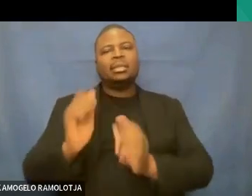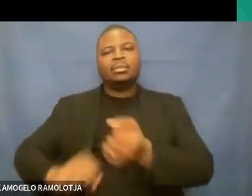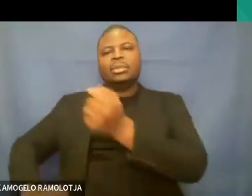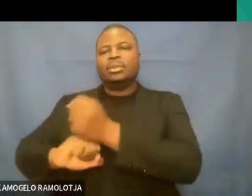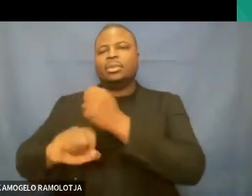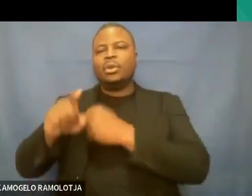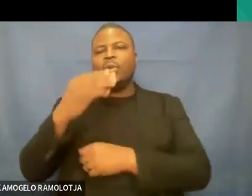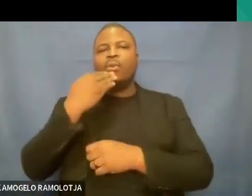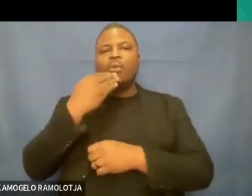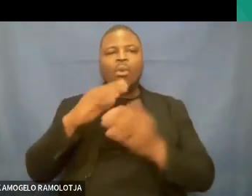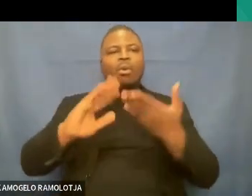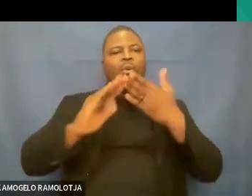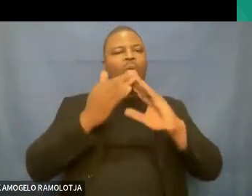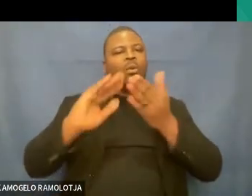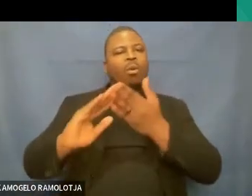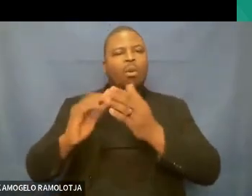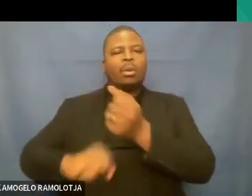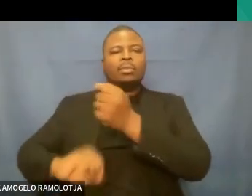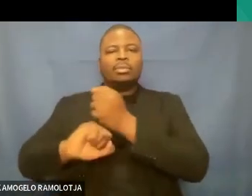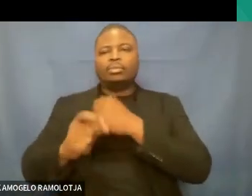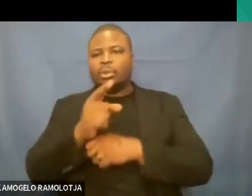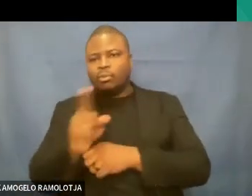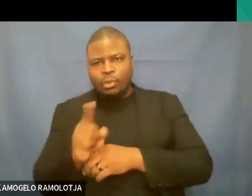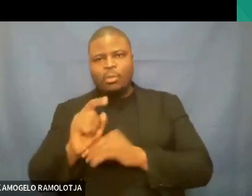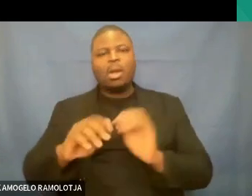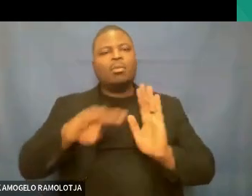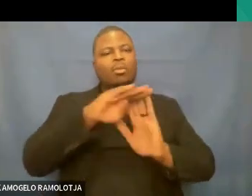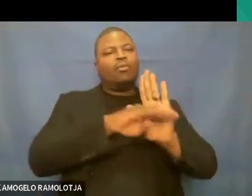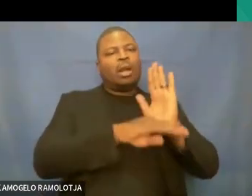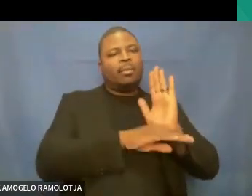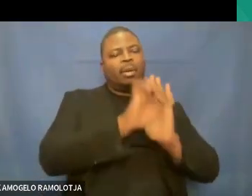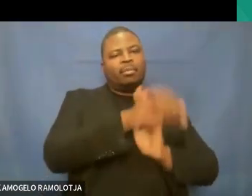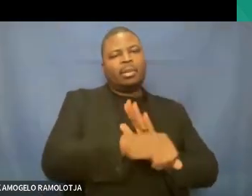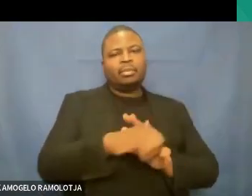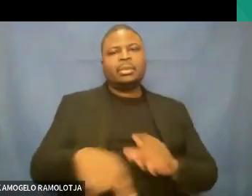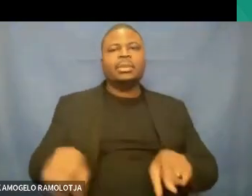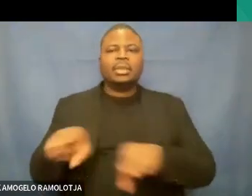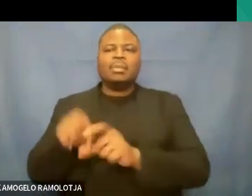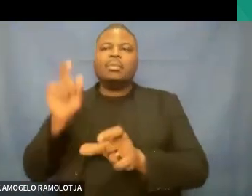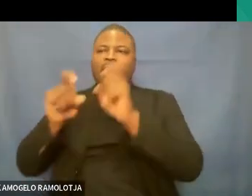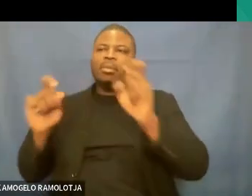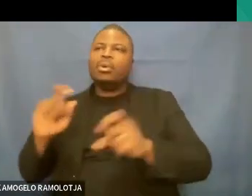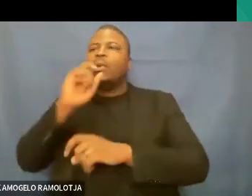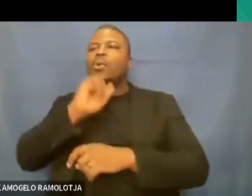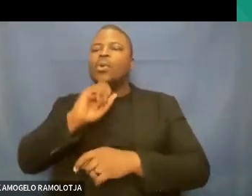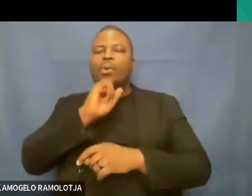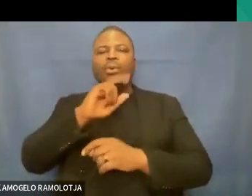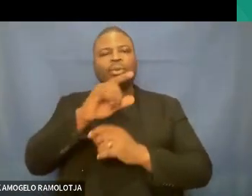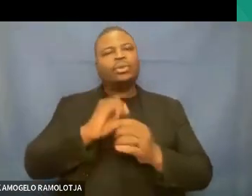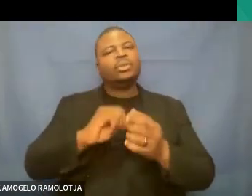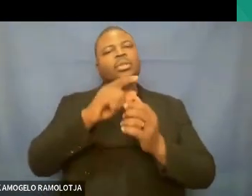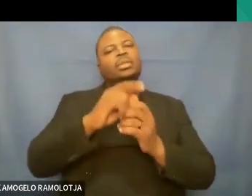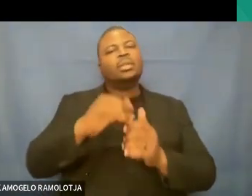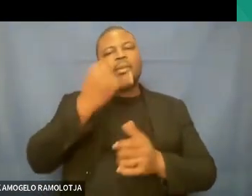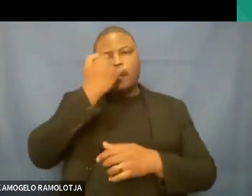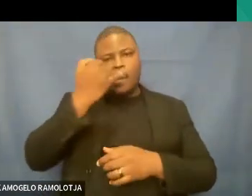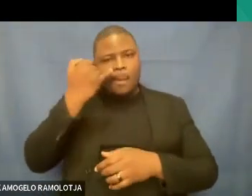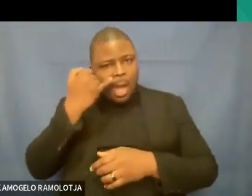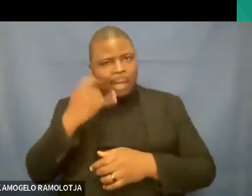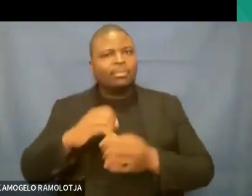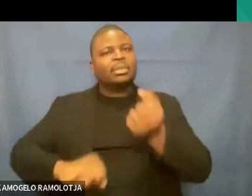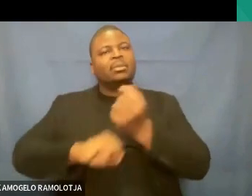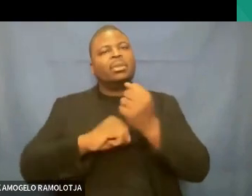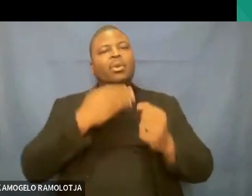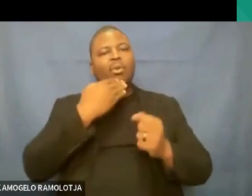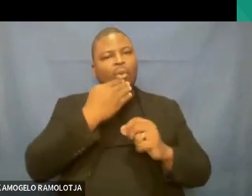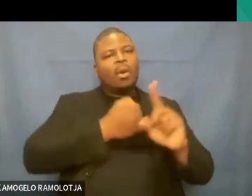that is within the adolescents and young people program. And then within the people who use drugs program, they are supported by their advocacy officers. They